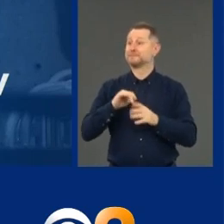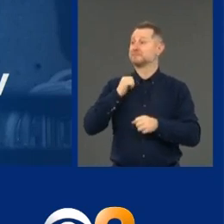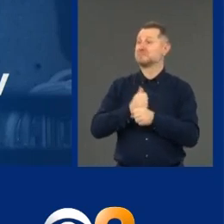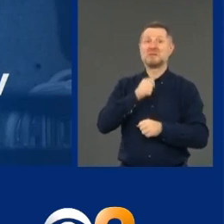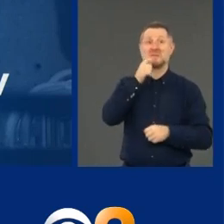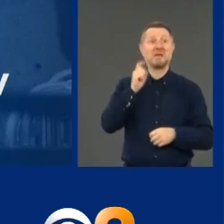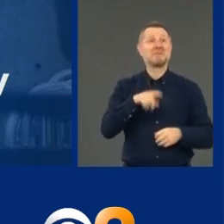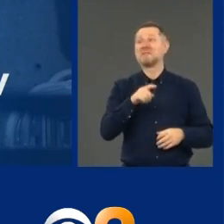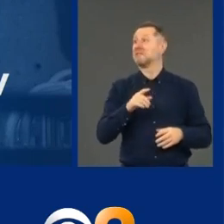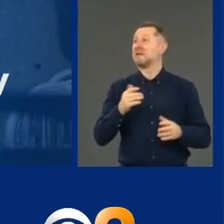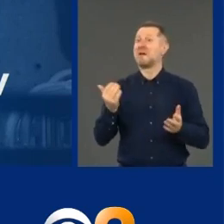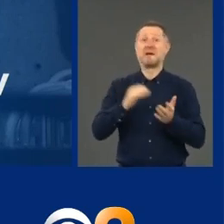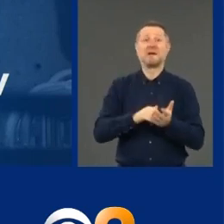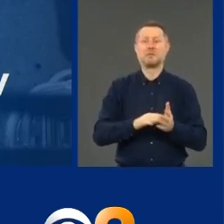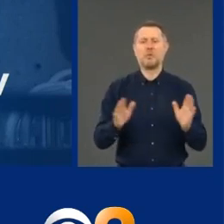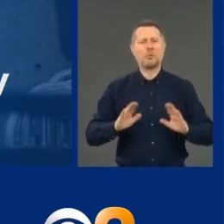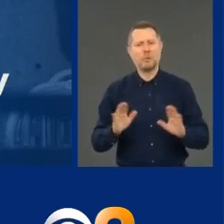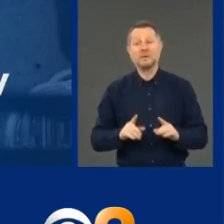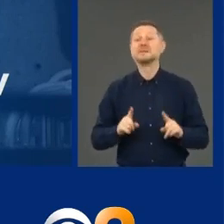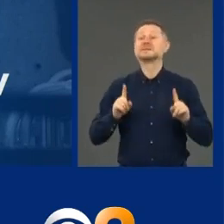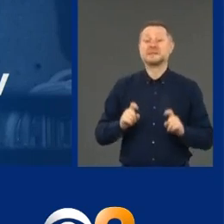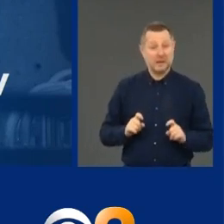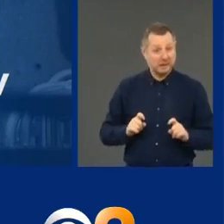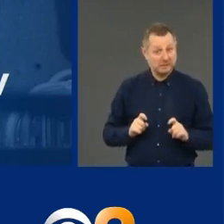can get a test and you can walk out of the testing site